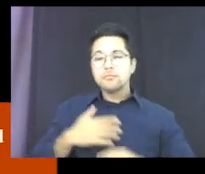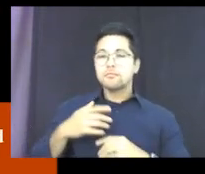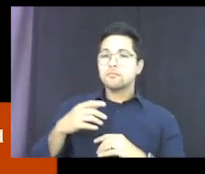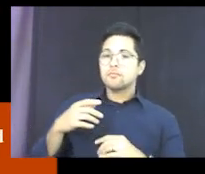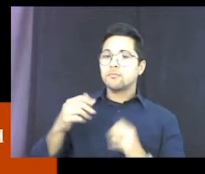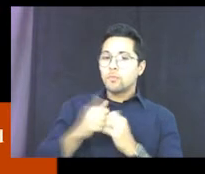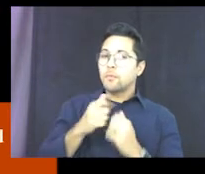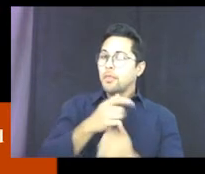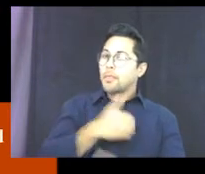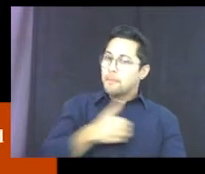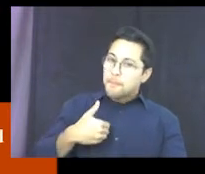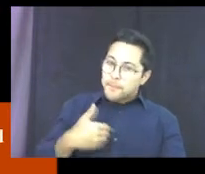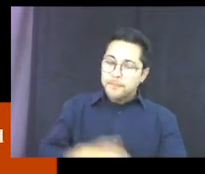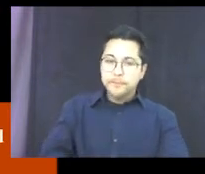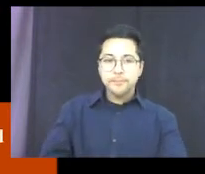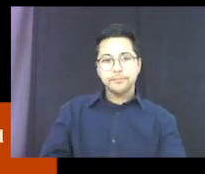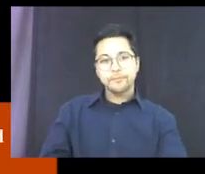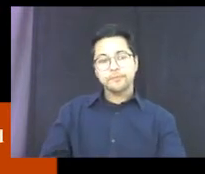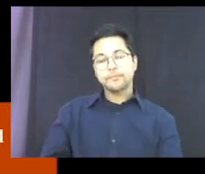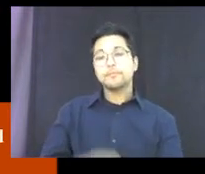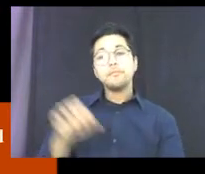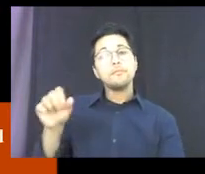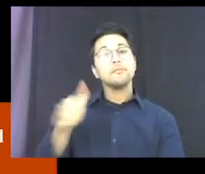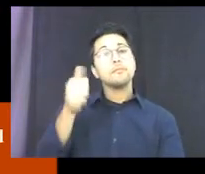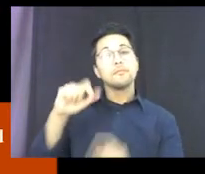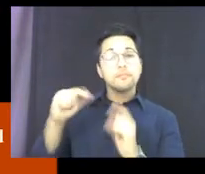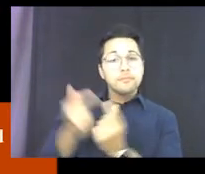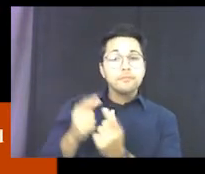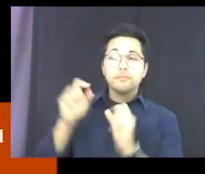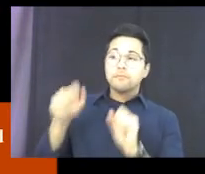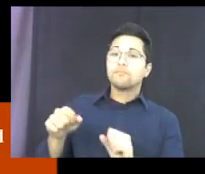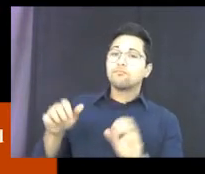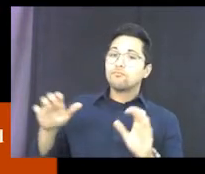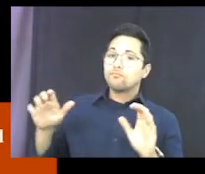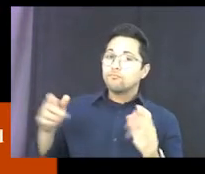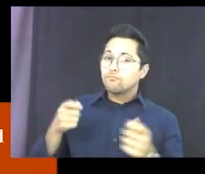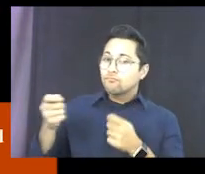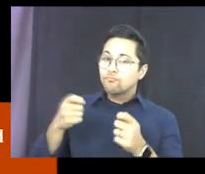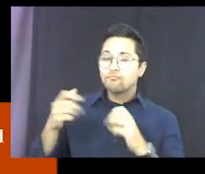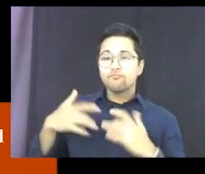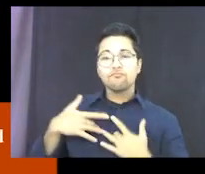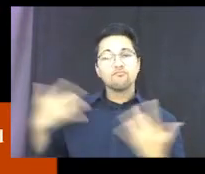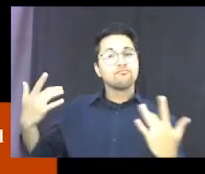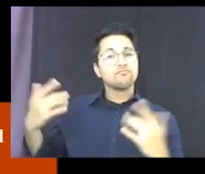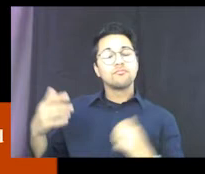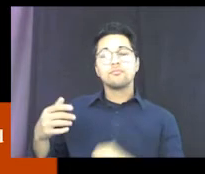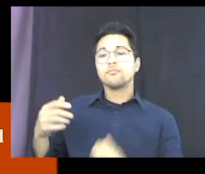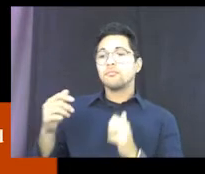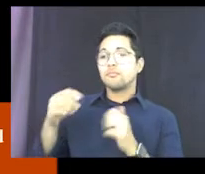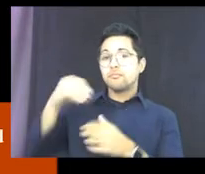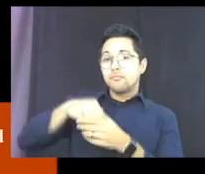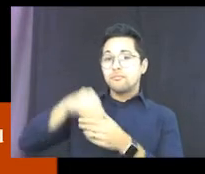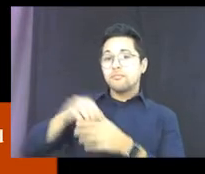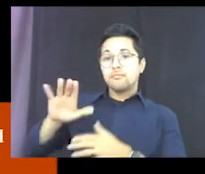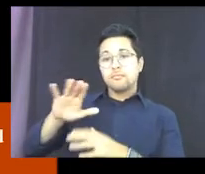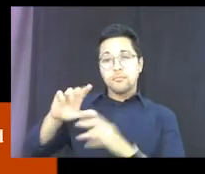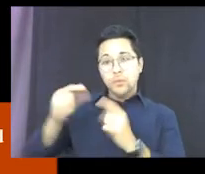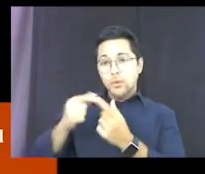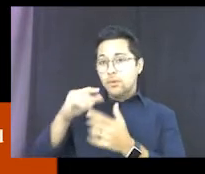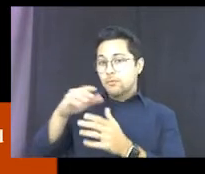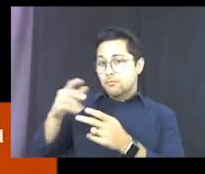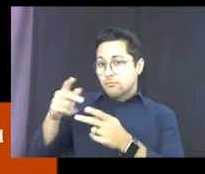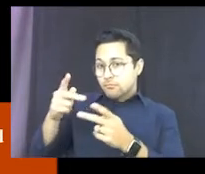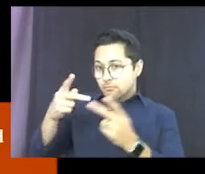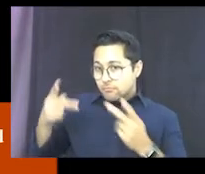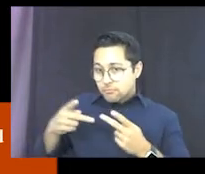members as well. Other groups may facilitate events within their group space or